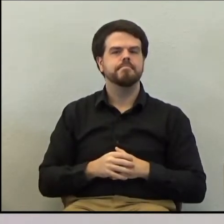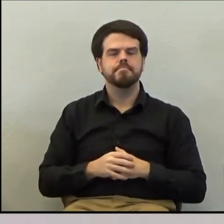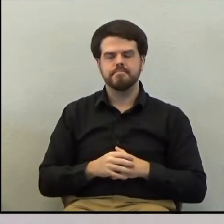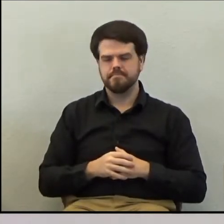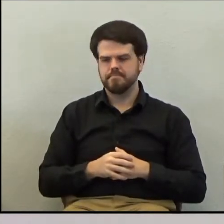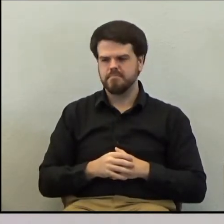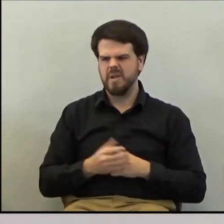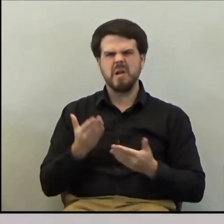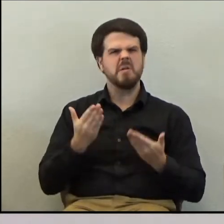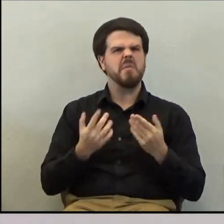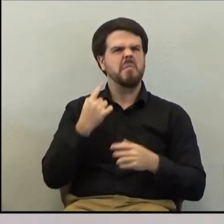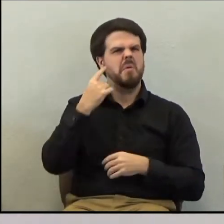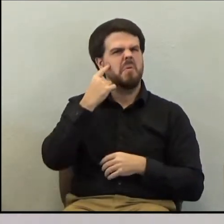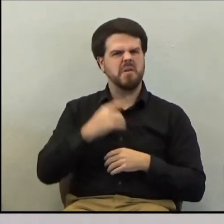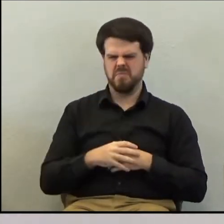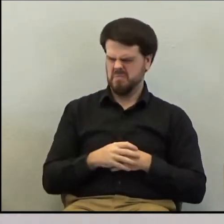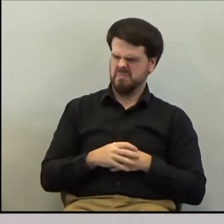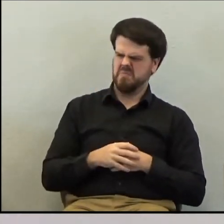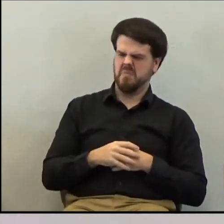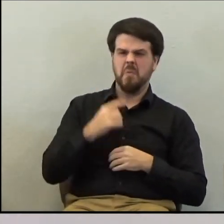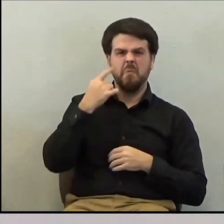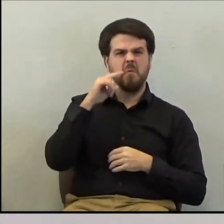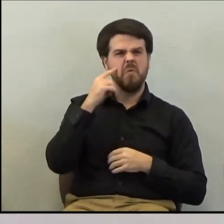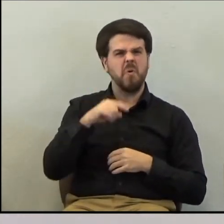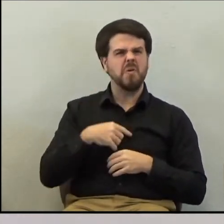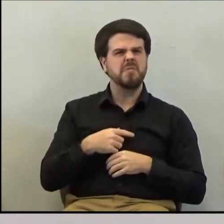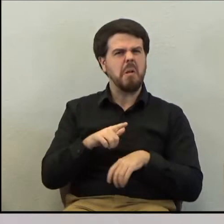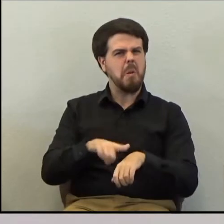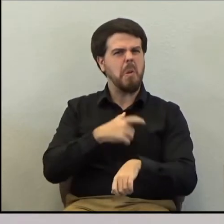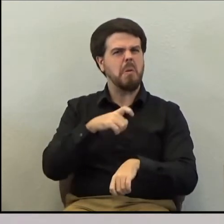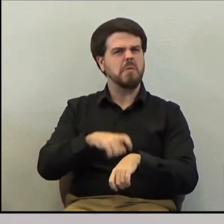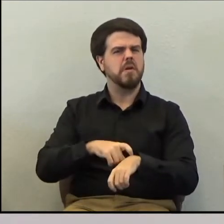Again, you may think, why so long? 100 years?